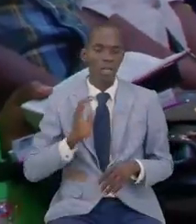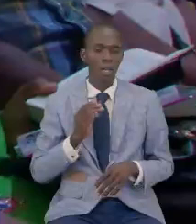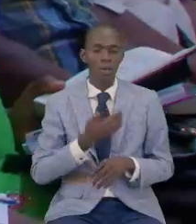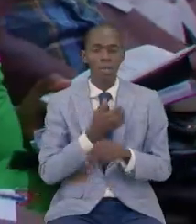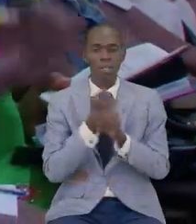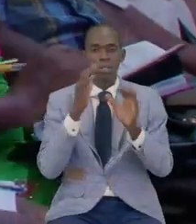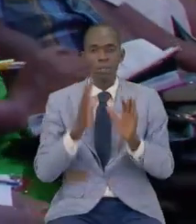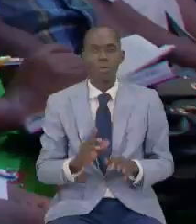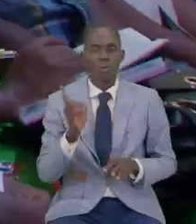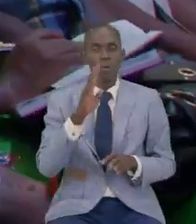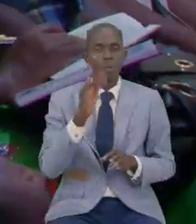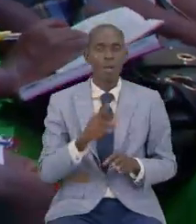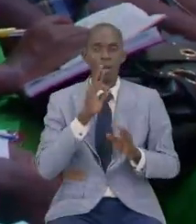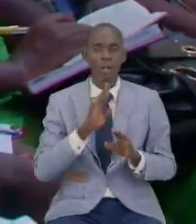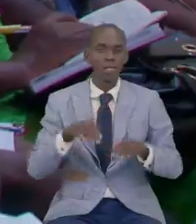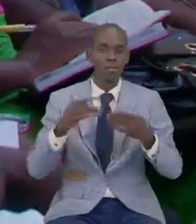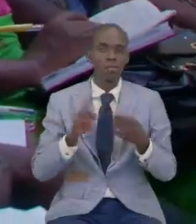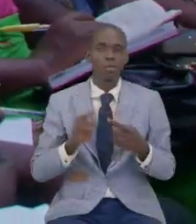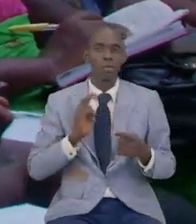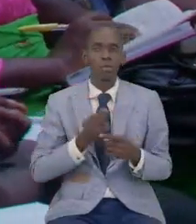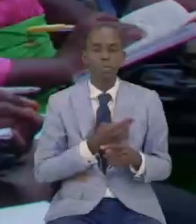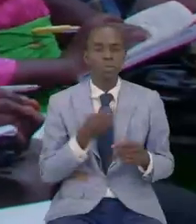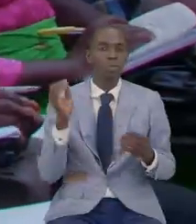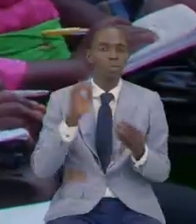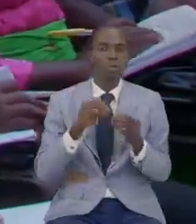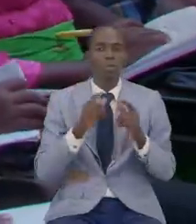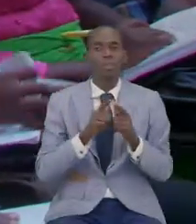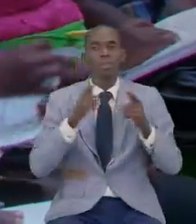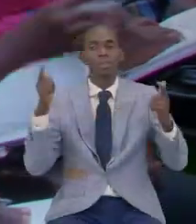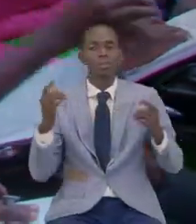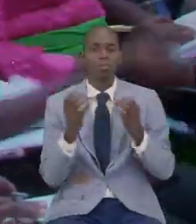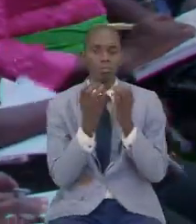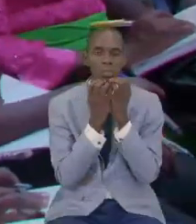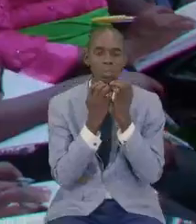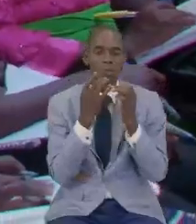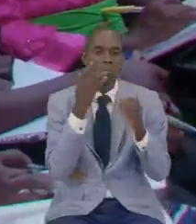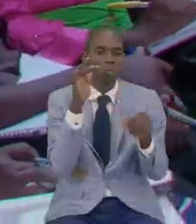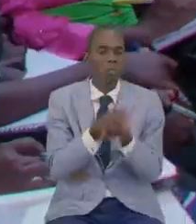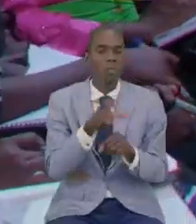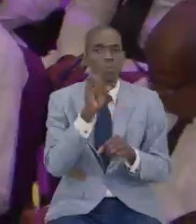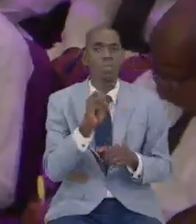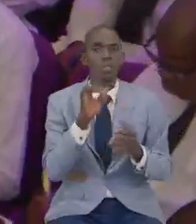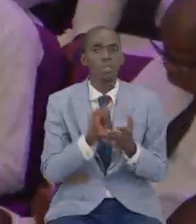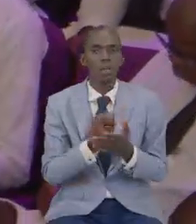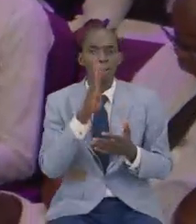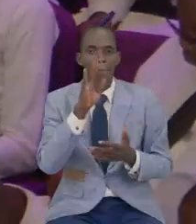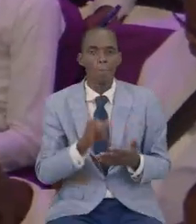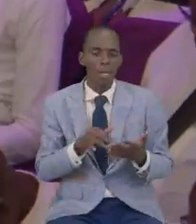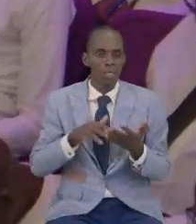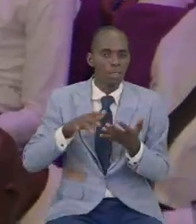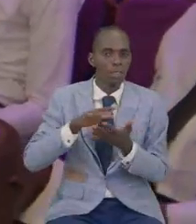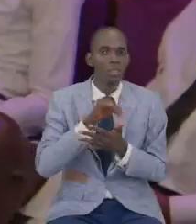are given unto us exceeding great and precious promises, that by these ye might